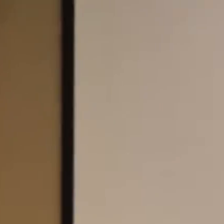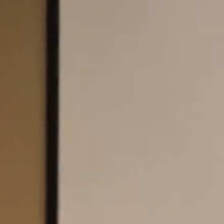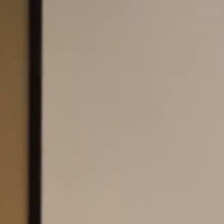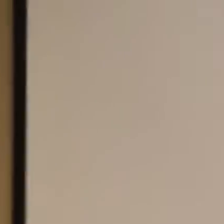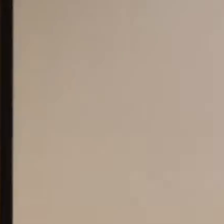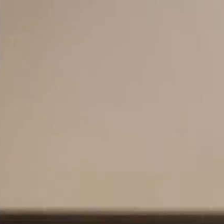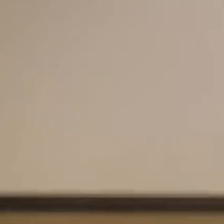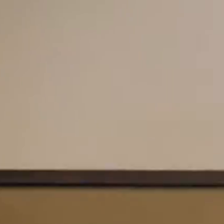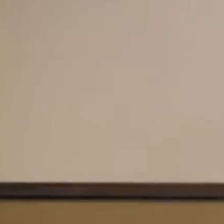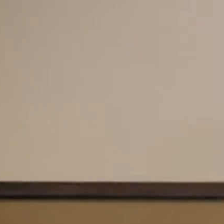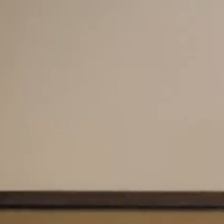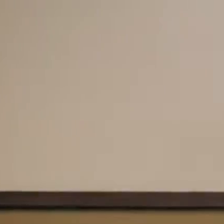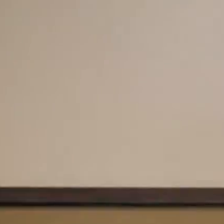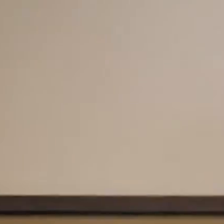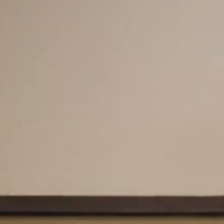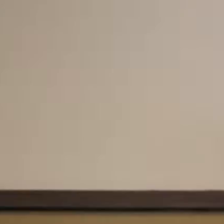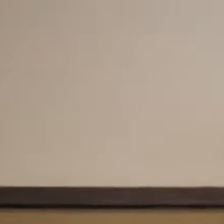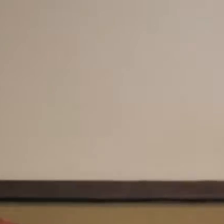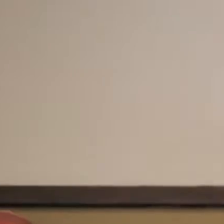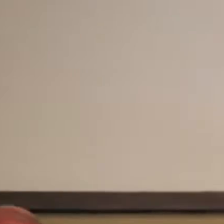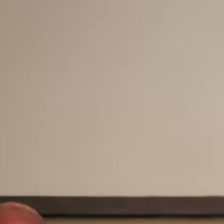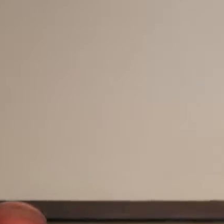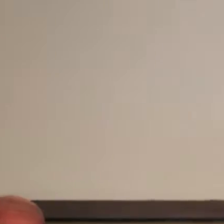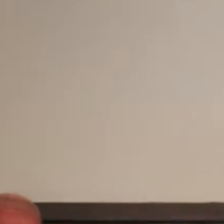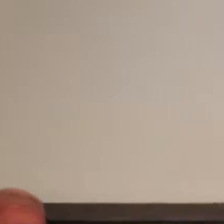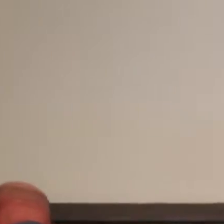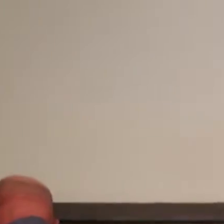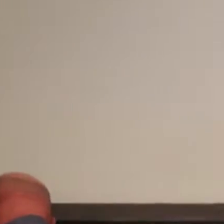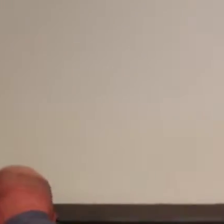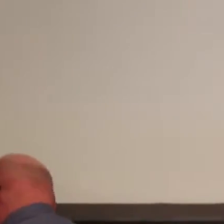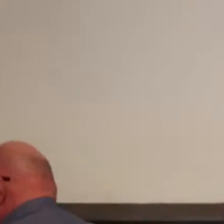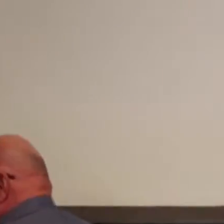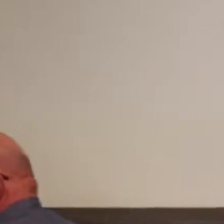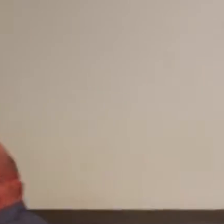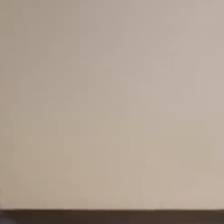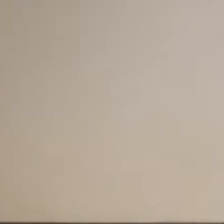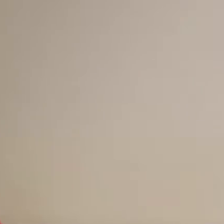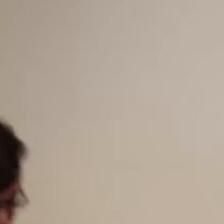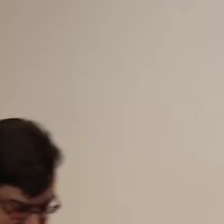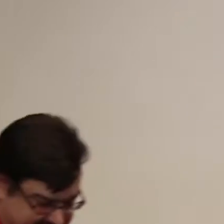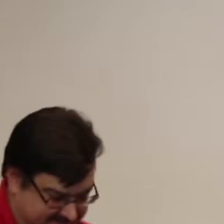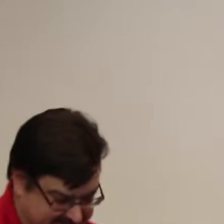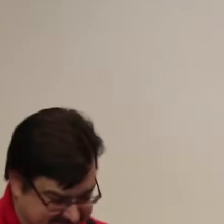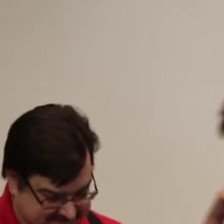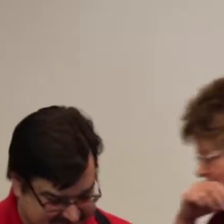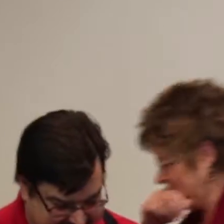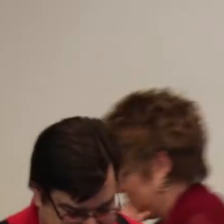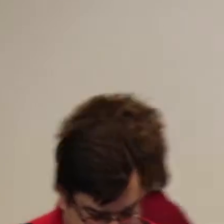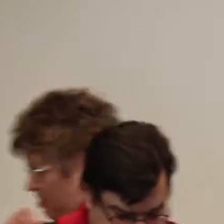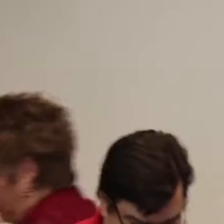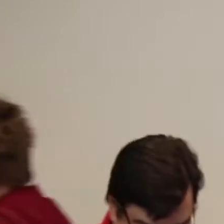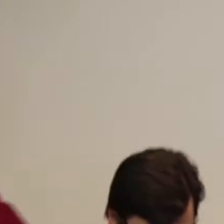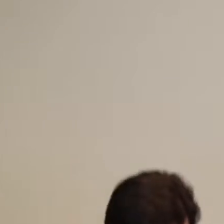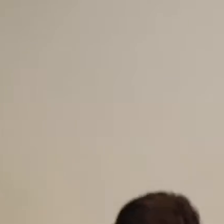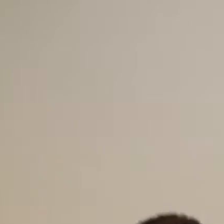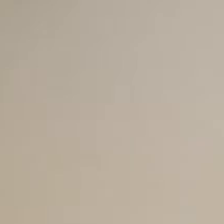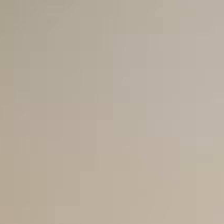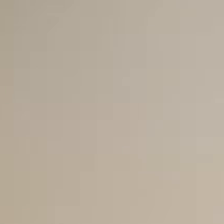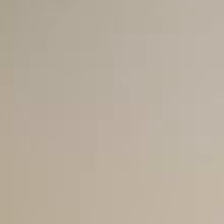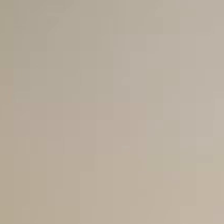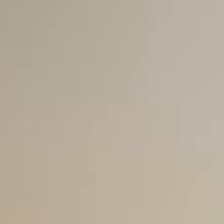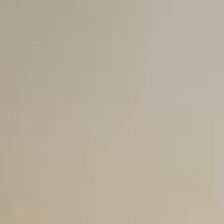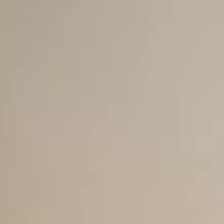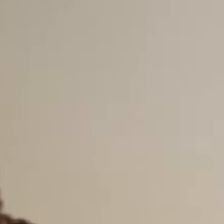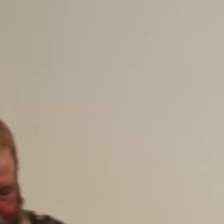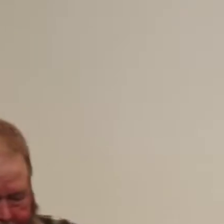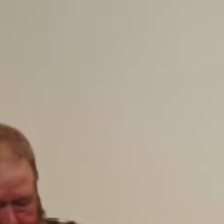and give me 5 minutes. Seven, maybe eight. Can you imagine hearing that